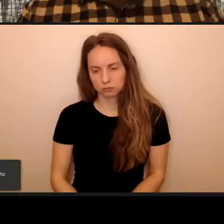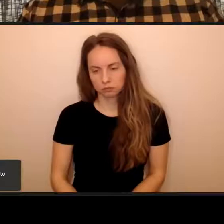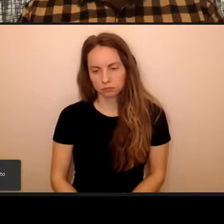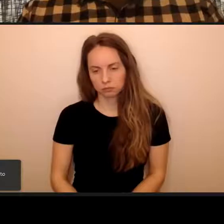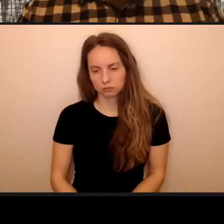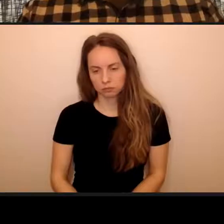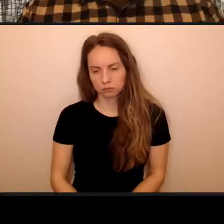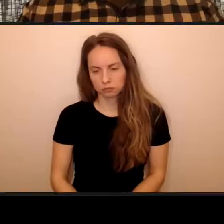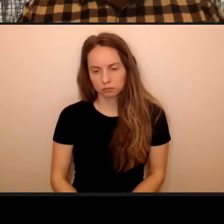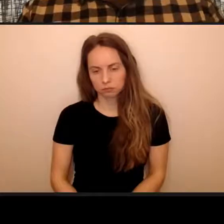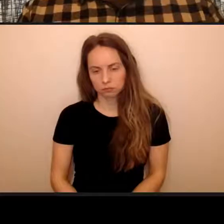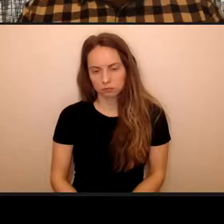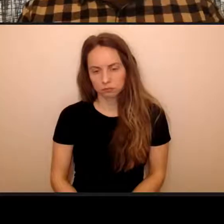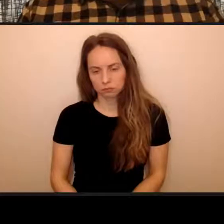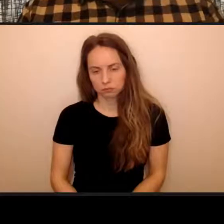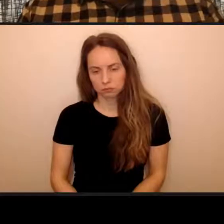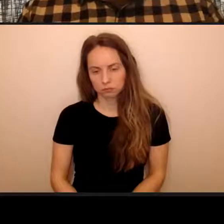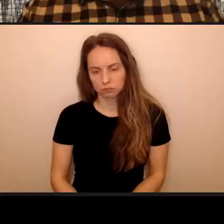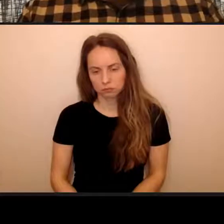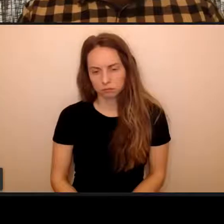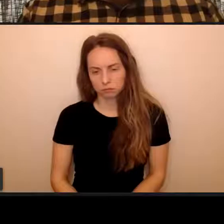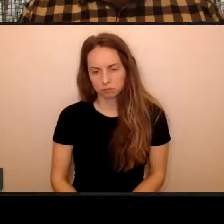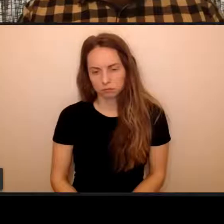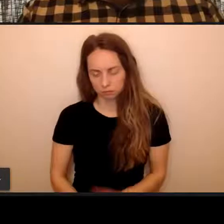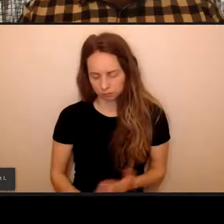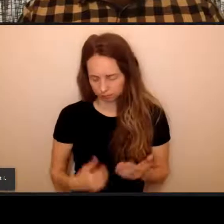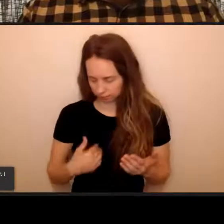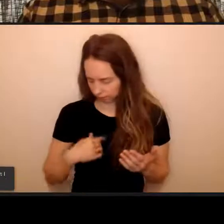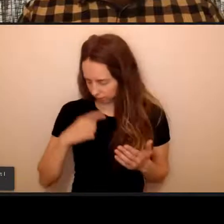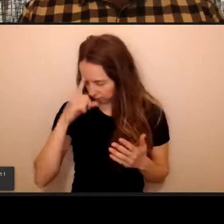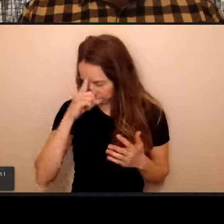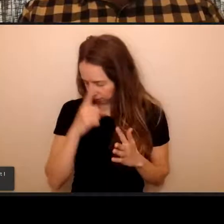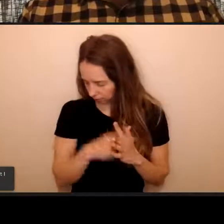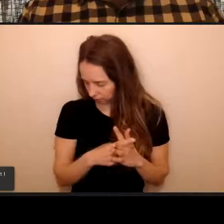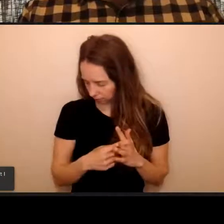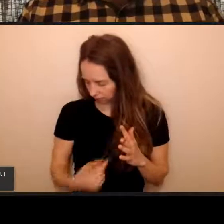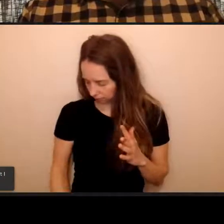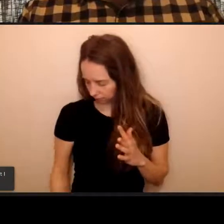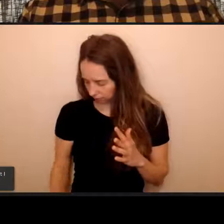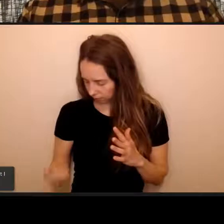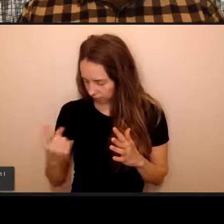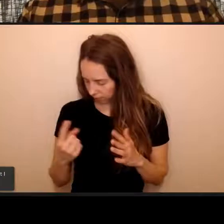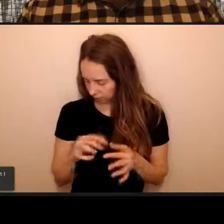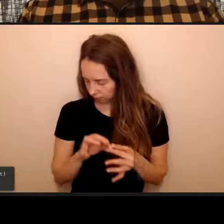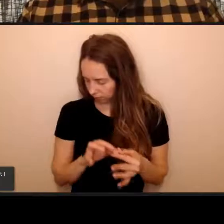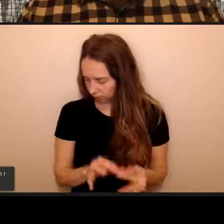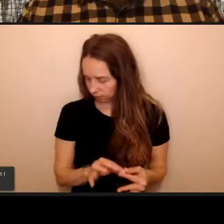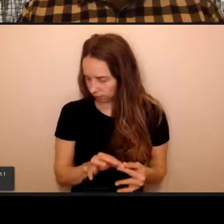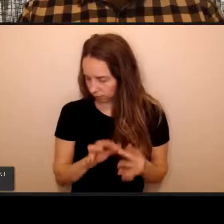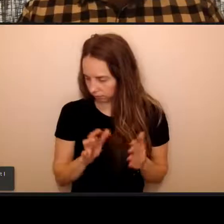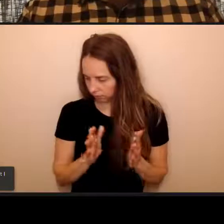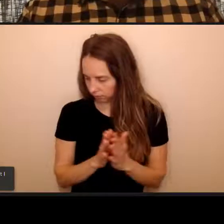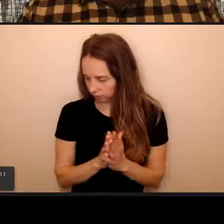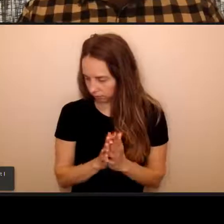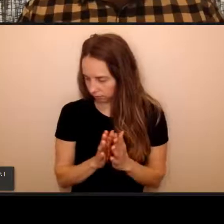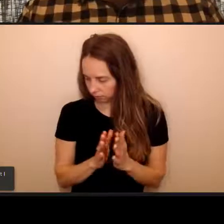Let's see what else. I had another thought I wanted to share on that. I'm